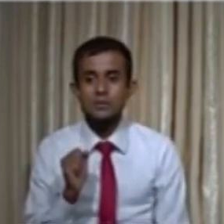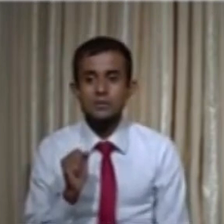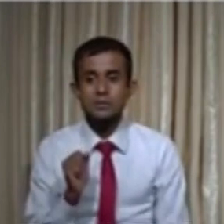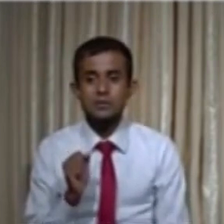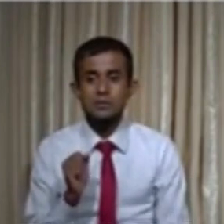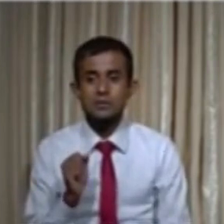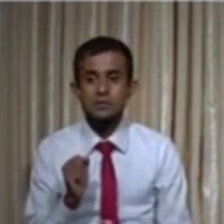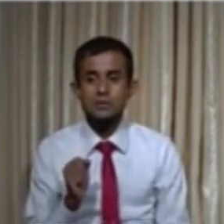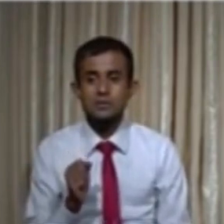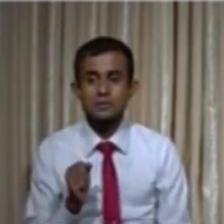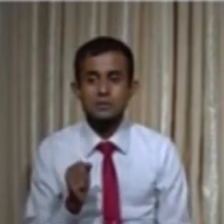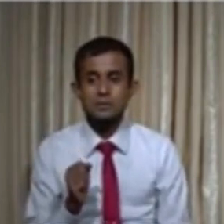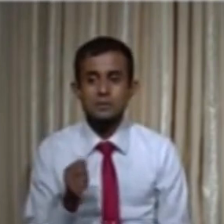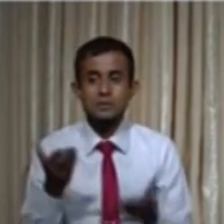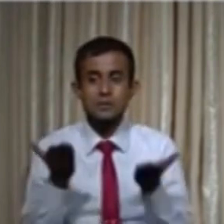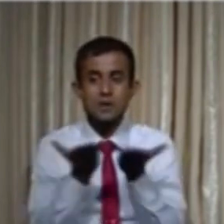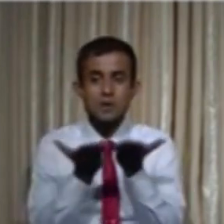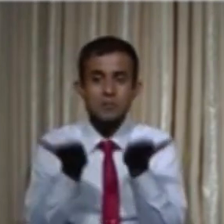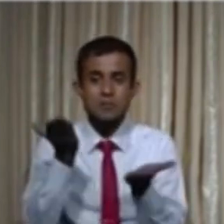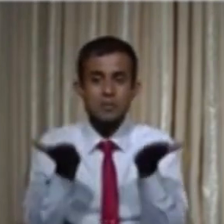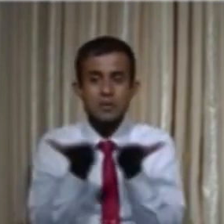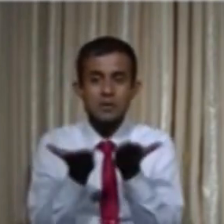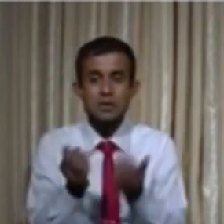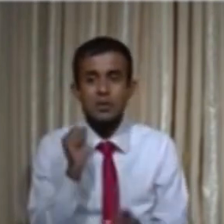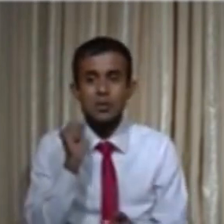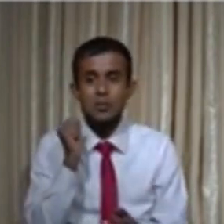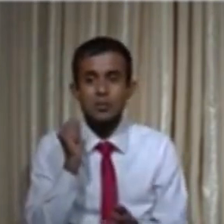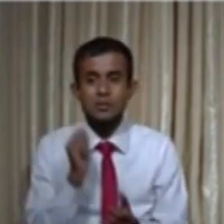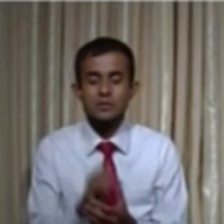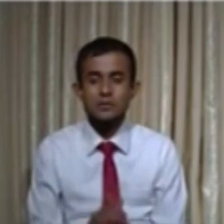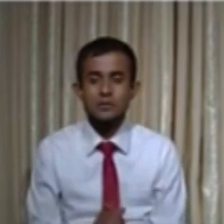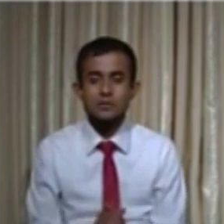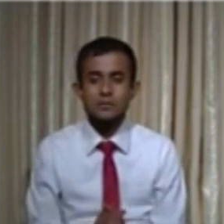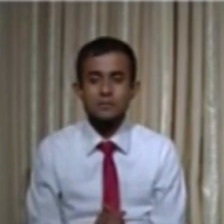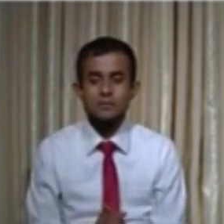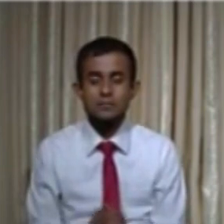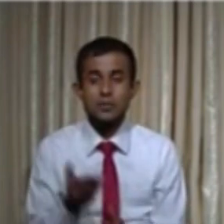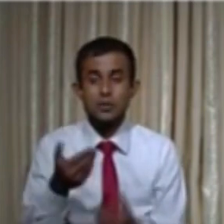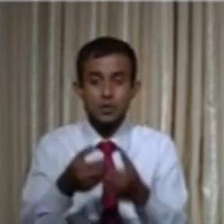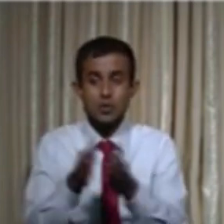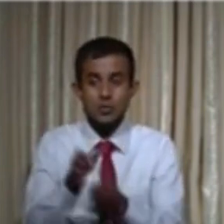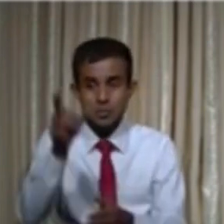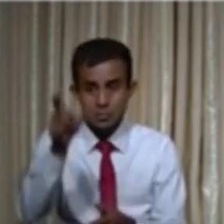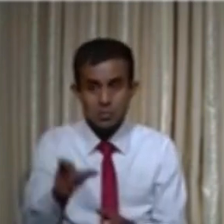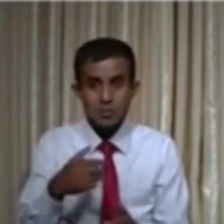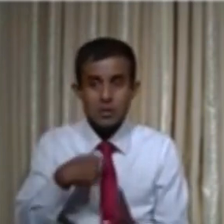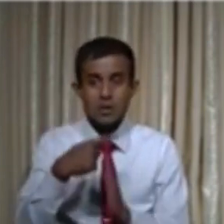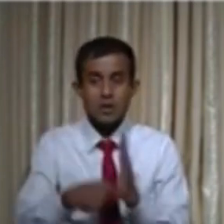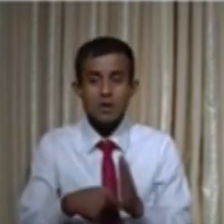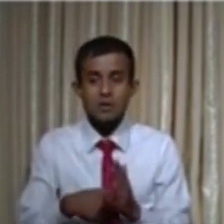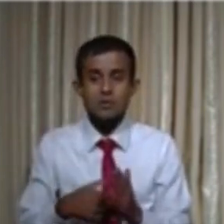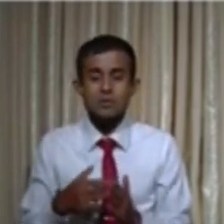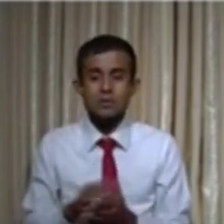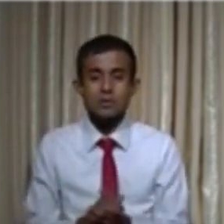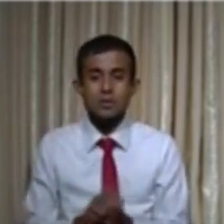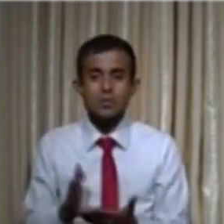want, but no balancing of strategic presences in this island is going to satisfy